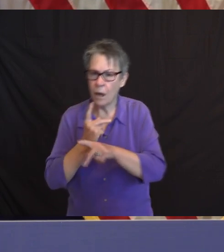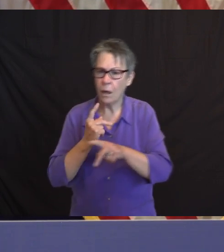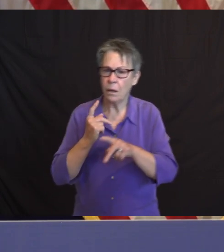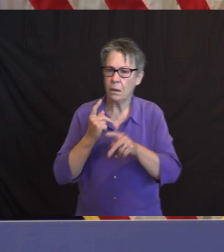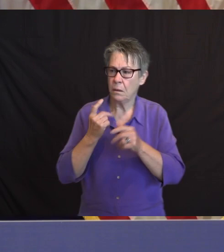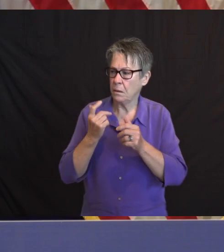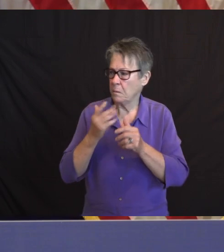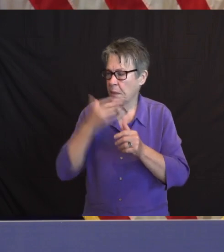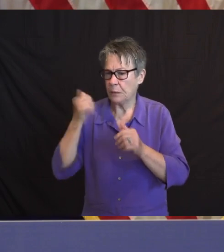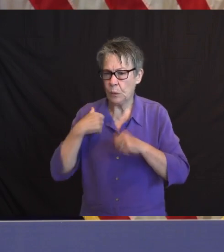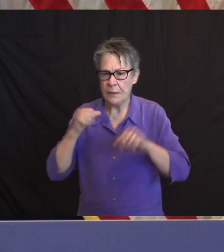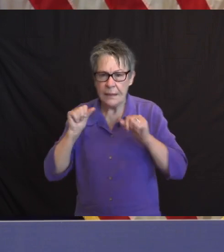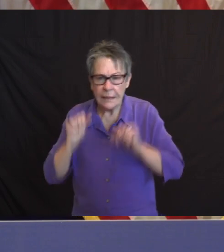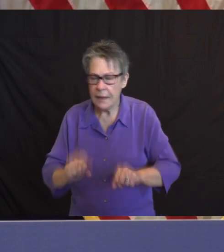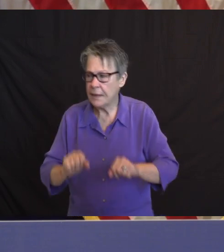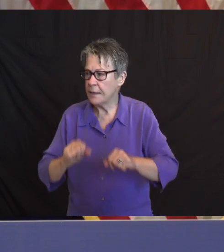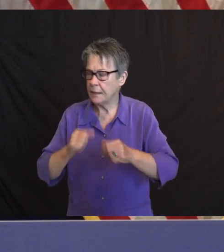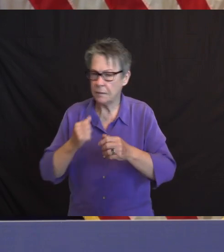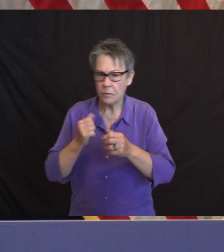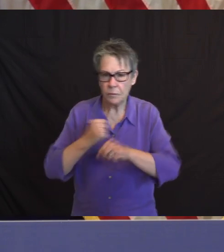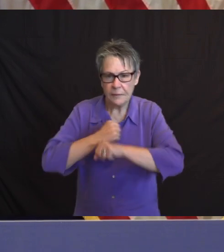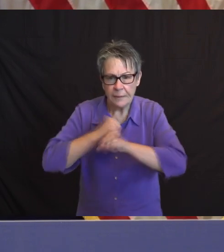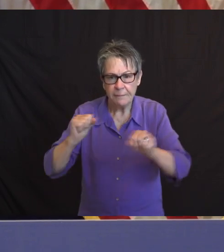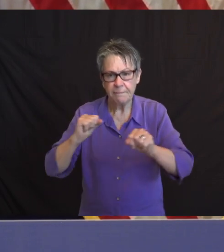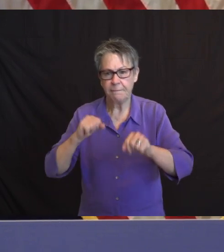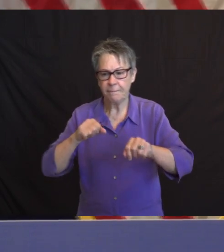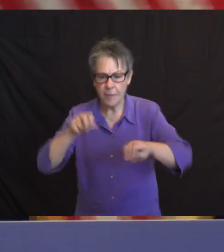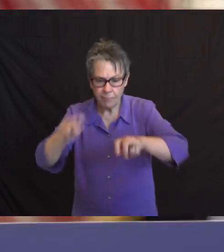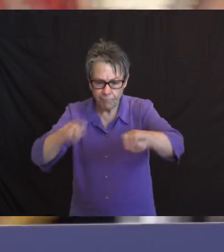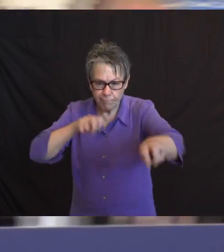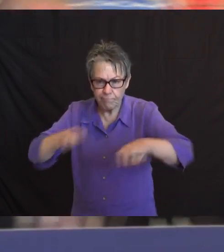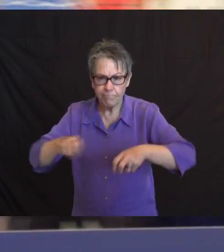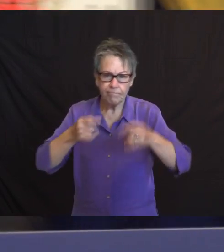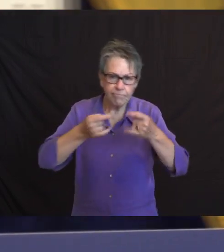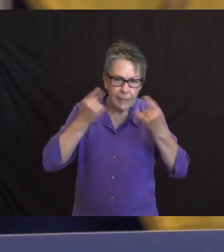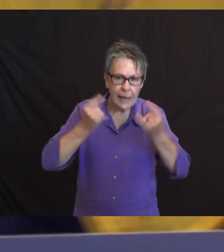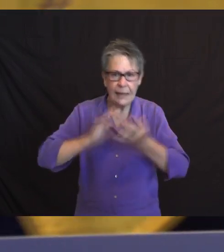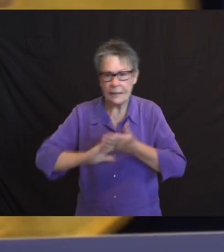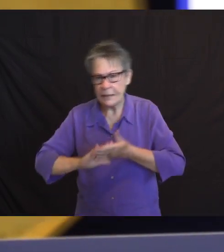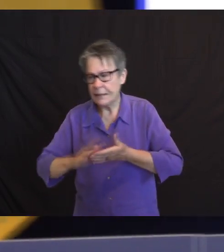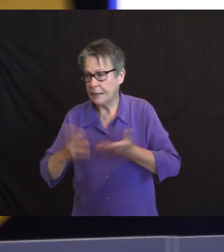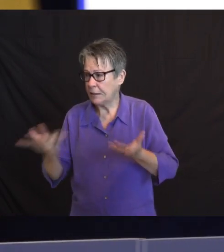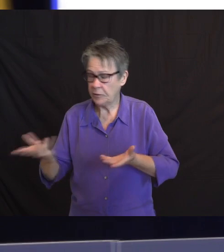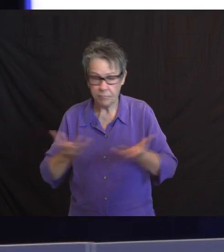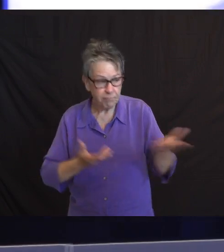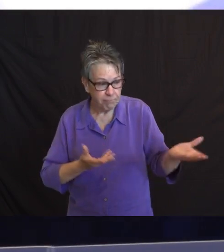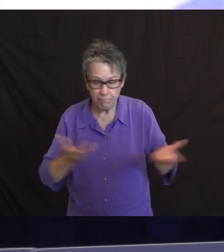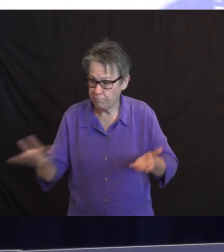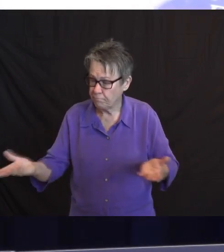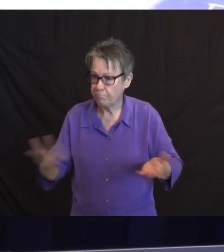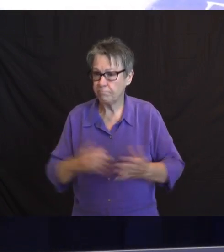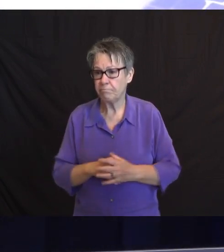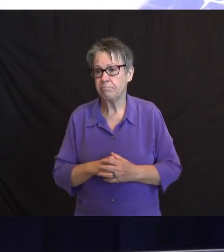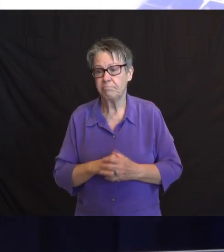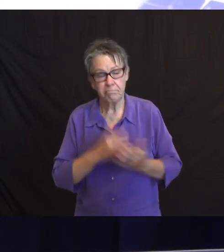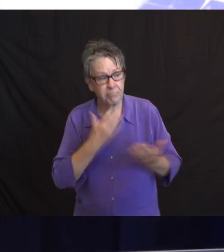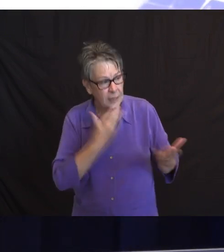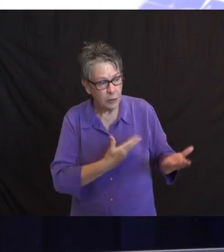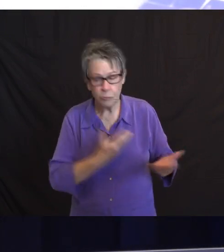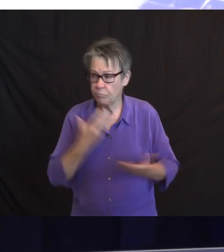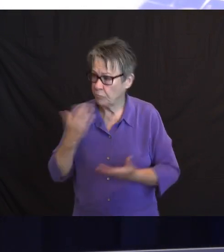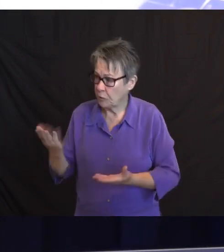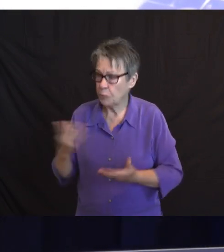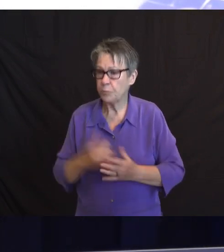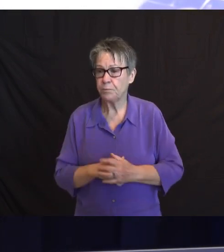put any more color on that, as well as Senator Weinberg's letter. Please. Thank you, Governor. Justin, I think the